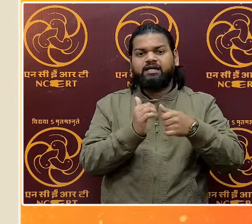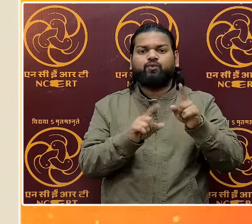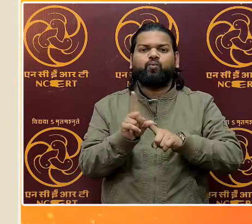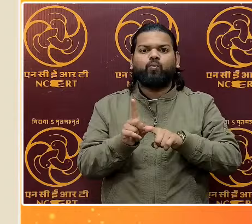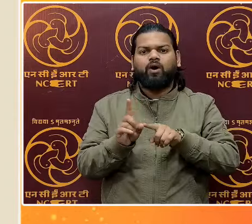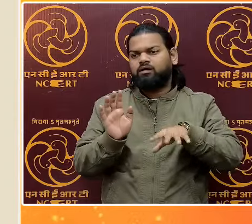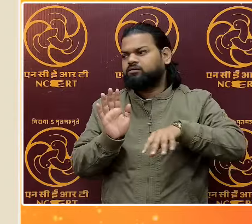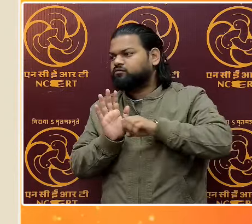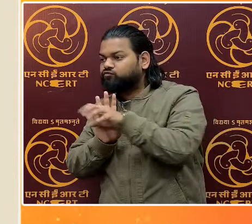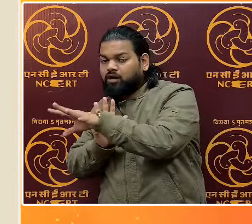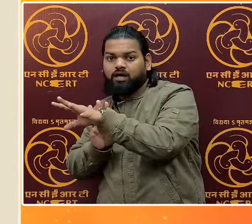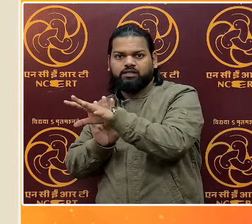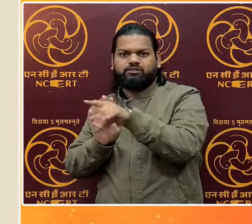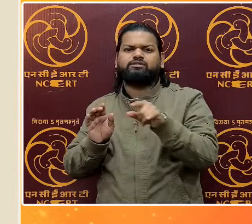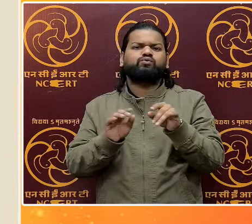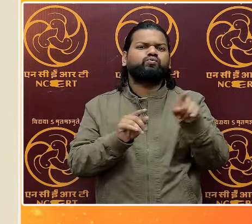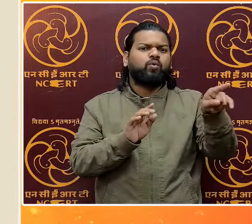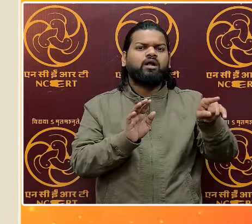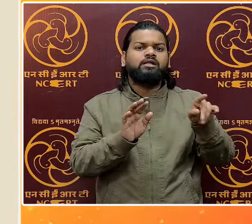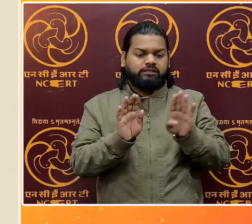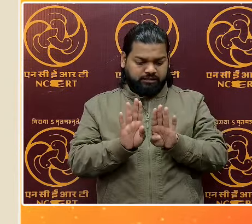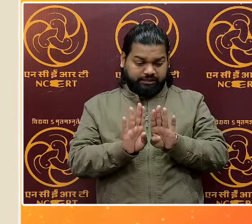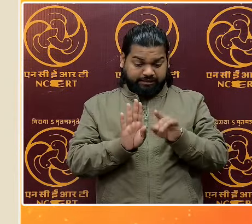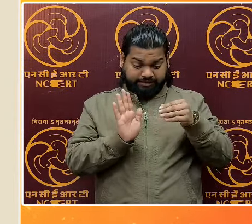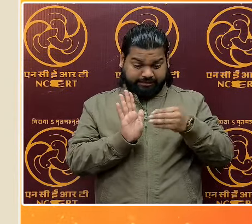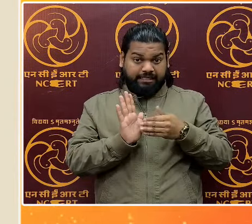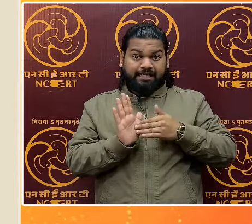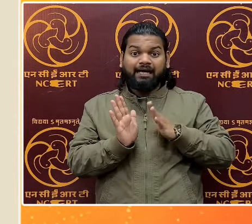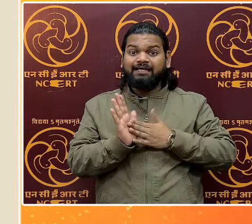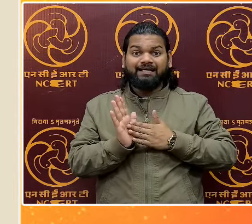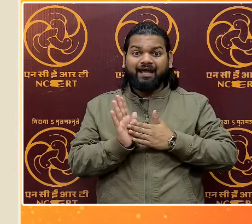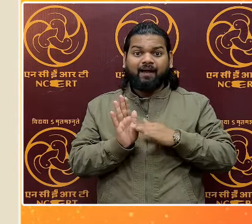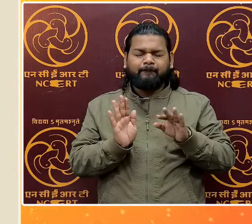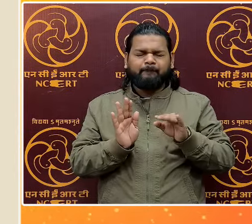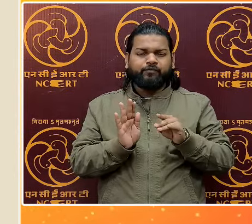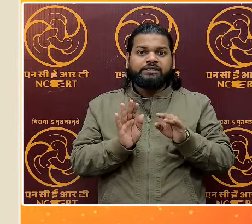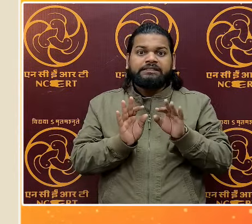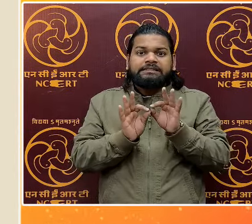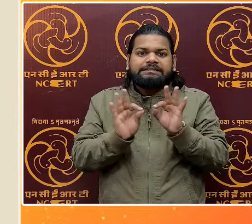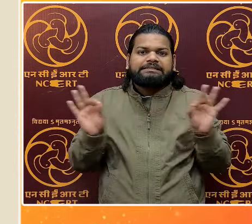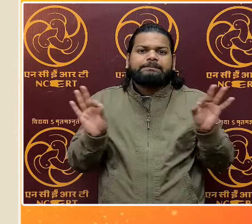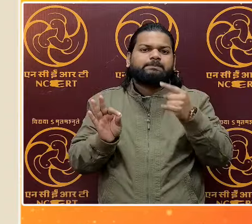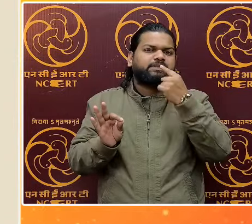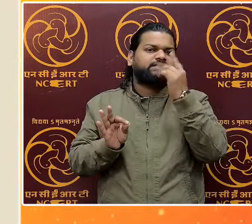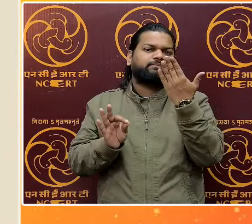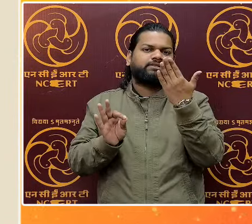a plane mirror. So, what exactly happens, right?